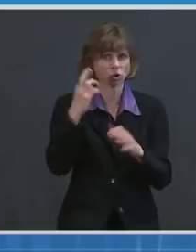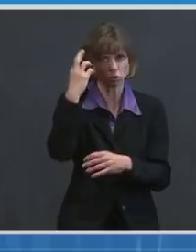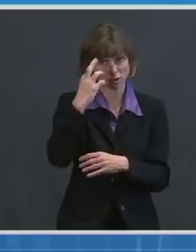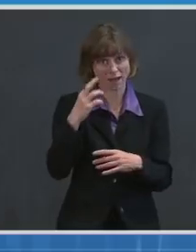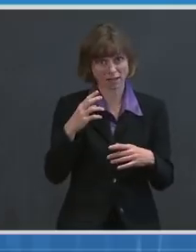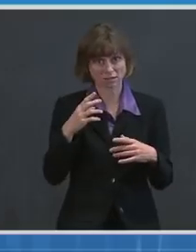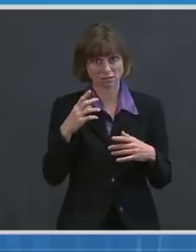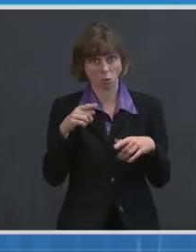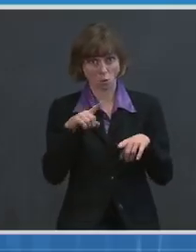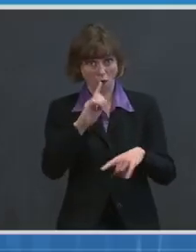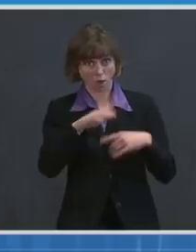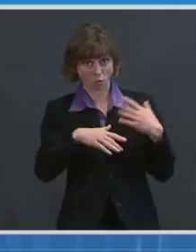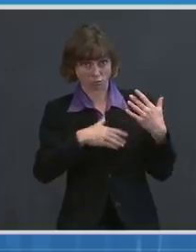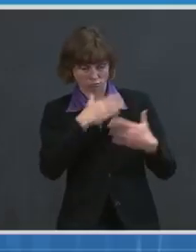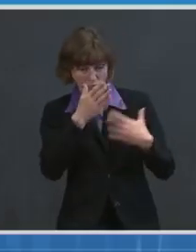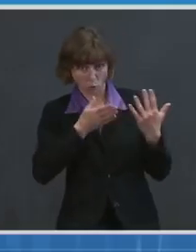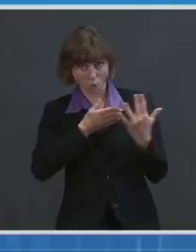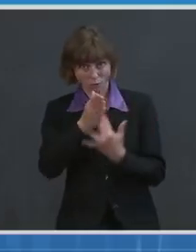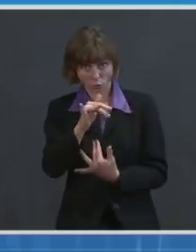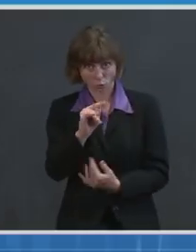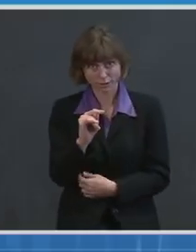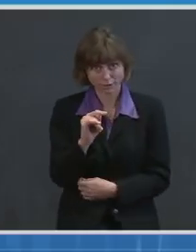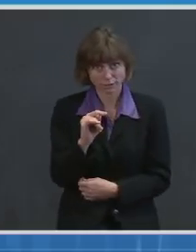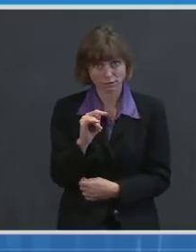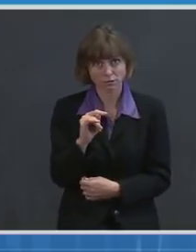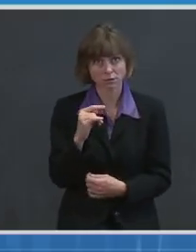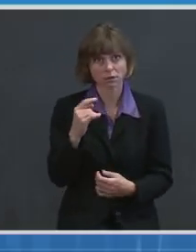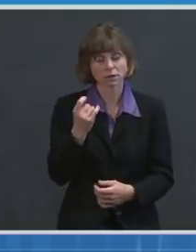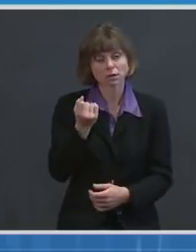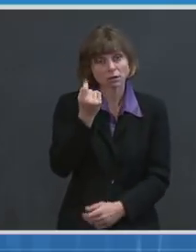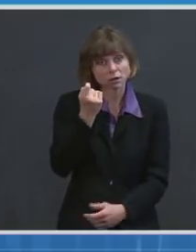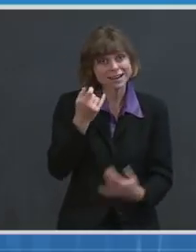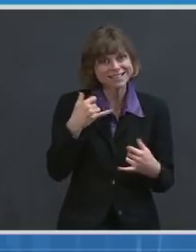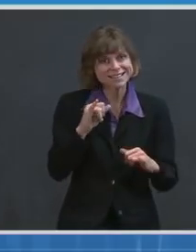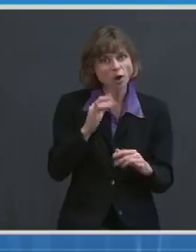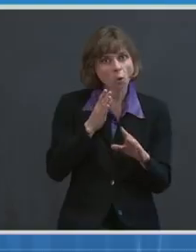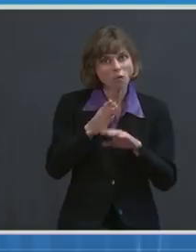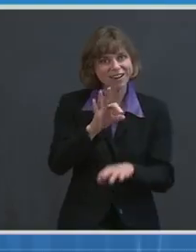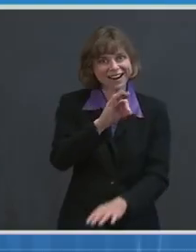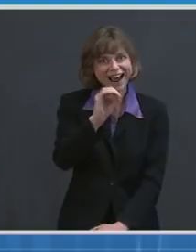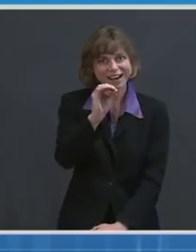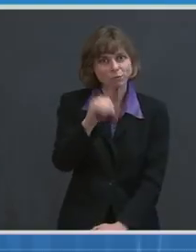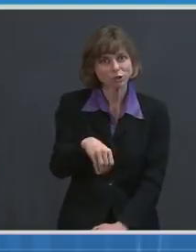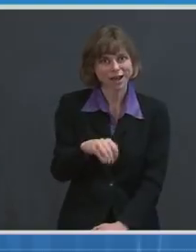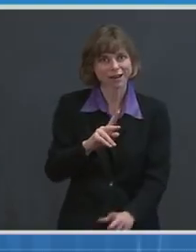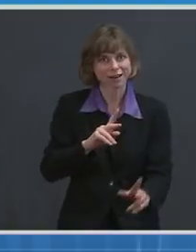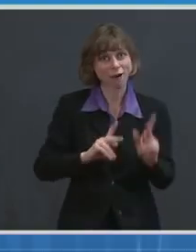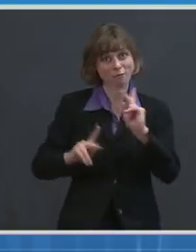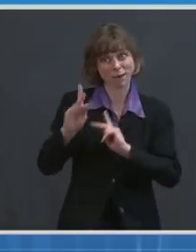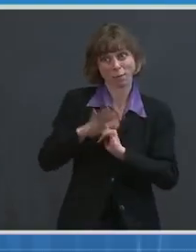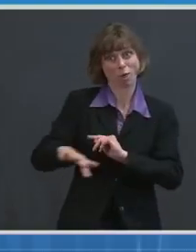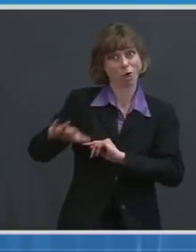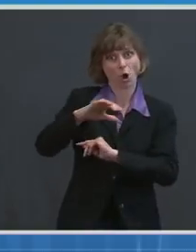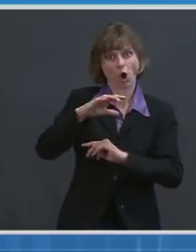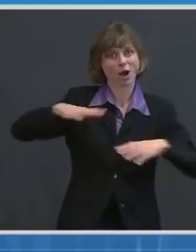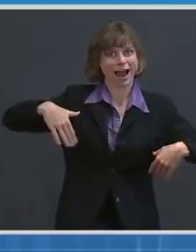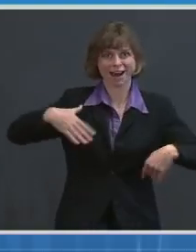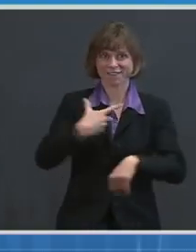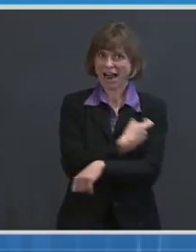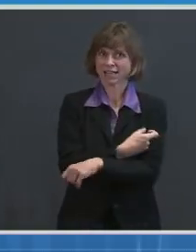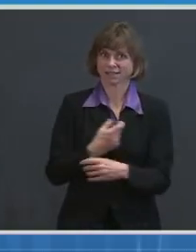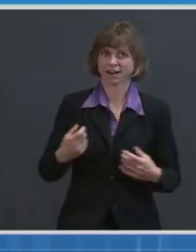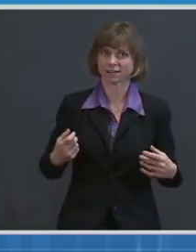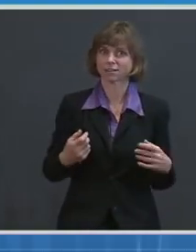working through this that still over 90% of the population is not yet vaccinated, and that is our responsibility to